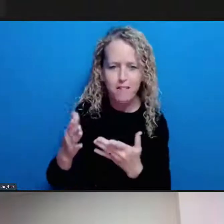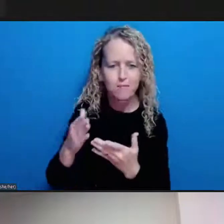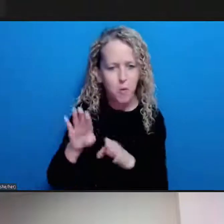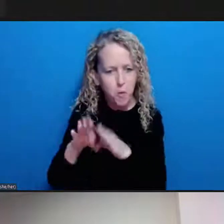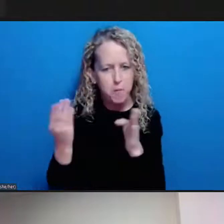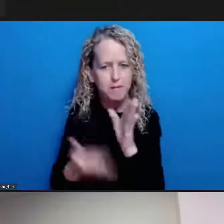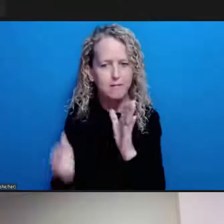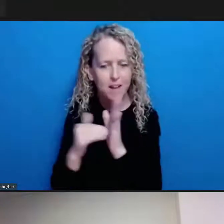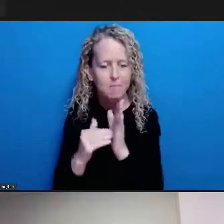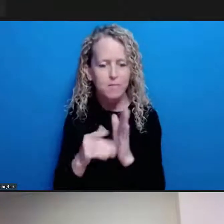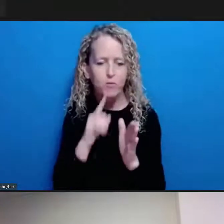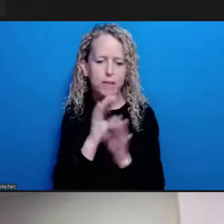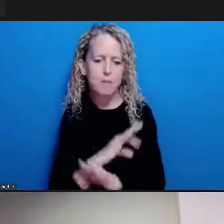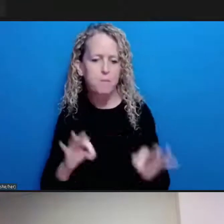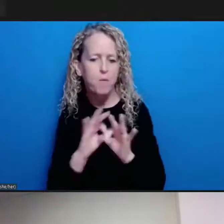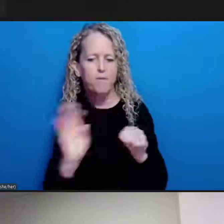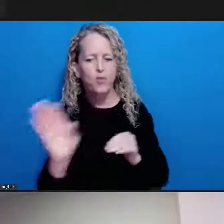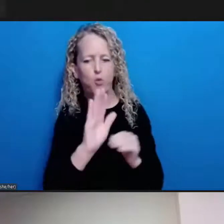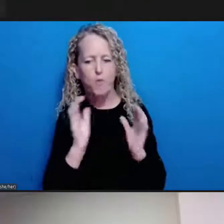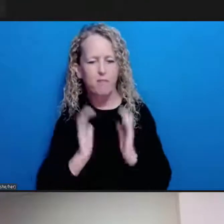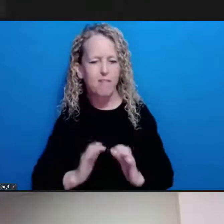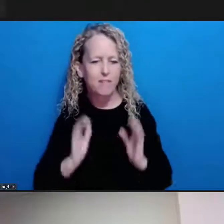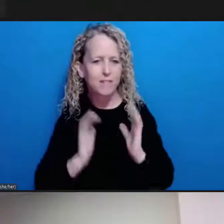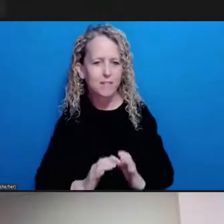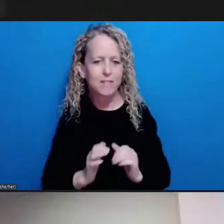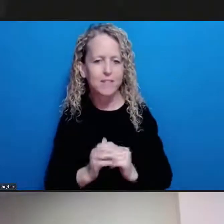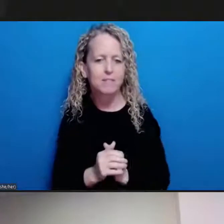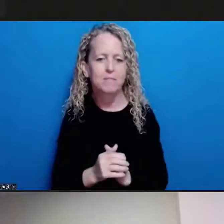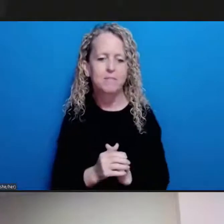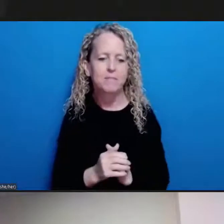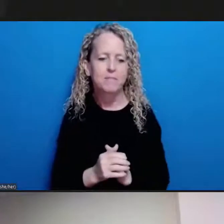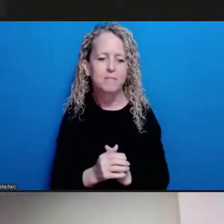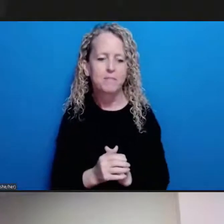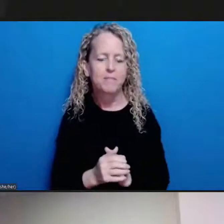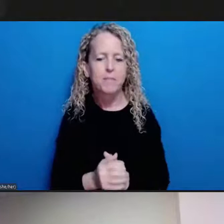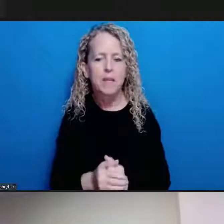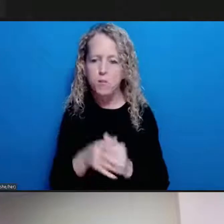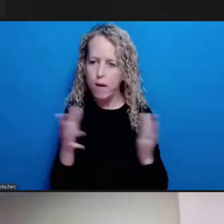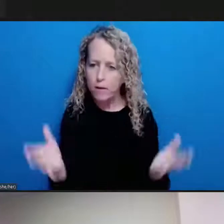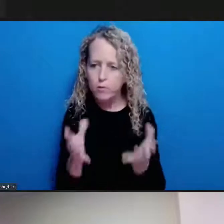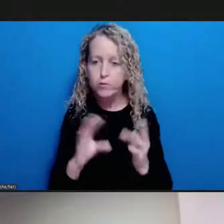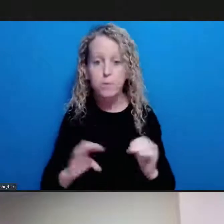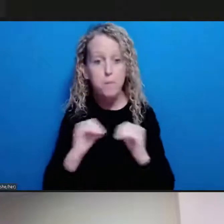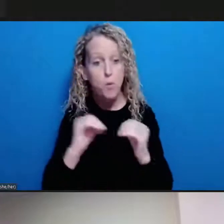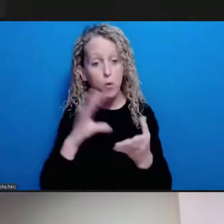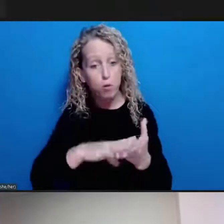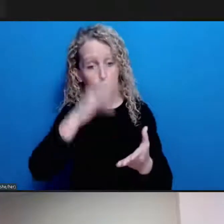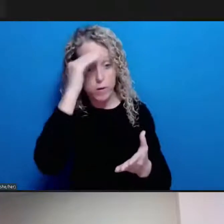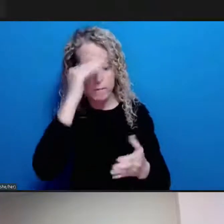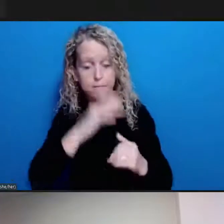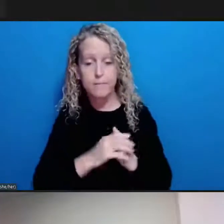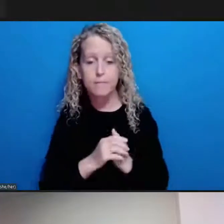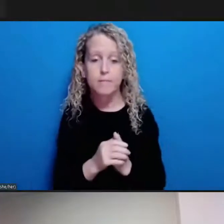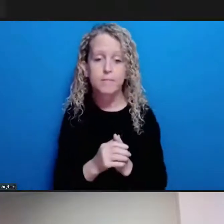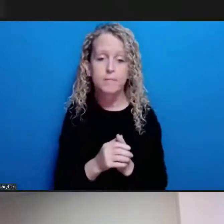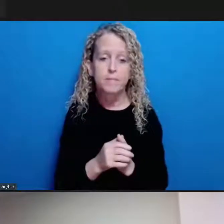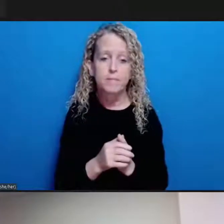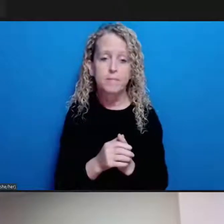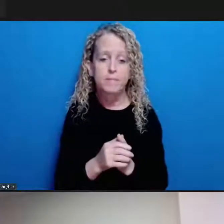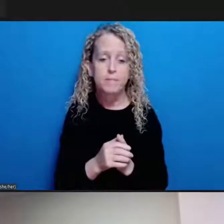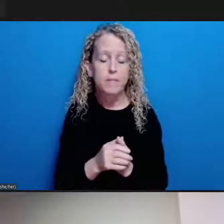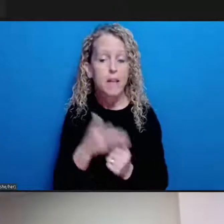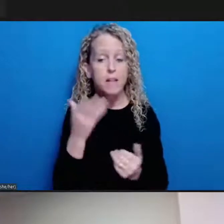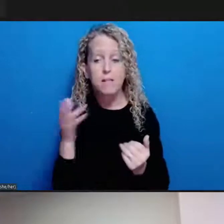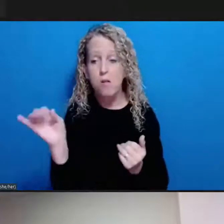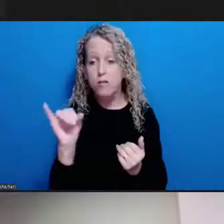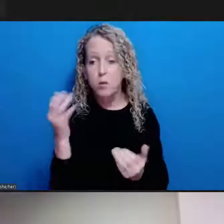especially to your clientele. So I would definitely encourage more learning, and definitely maybe make it part of your policy that